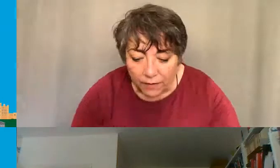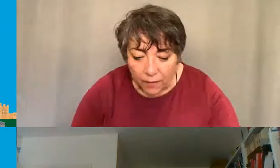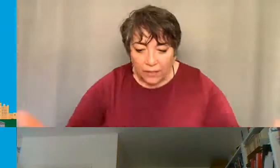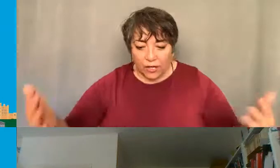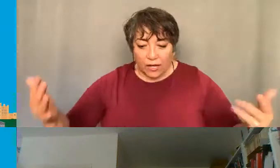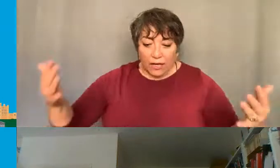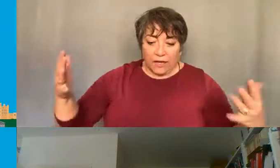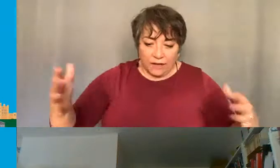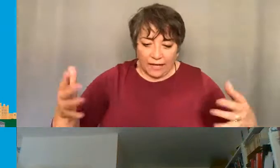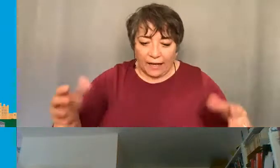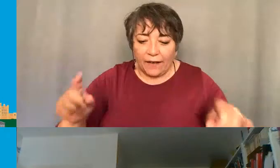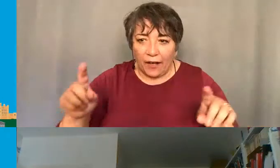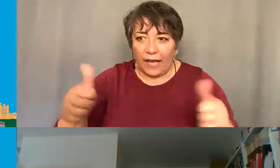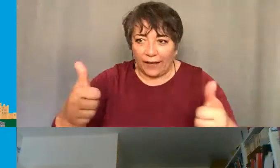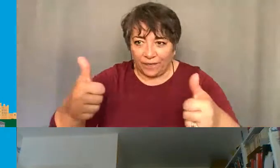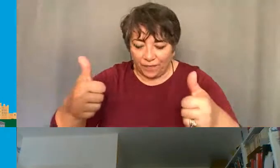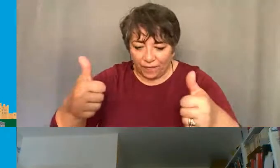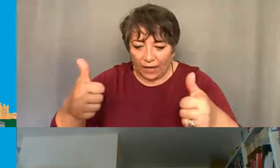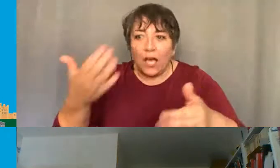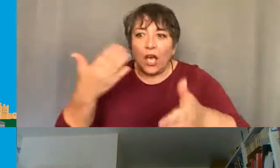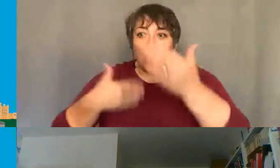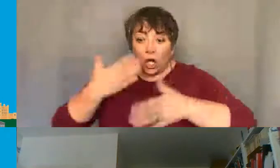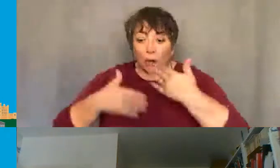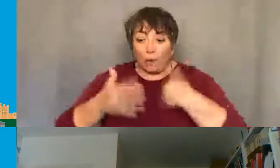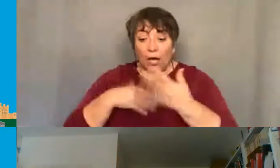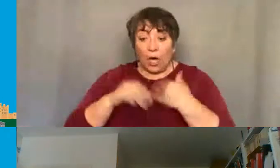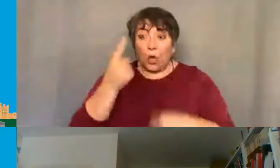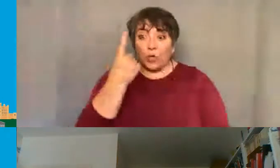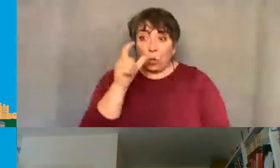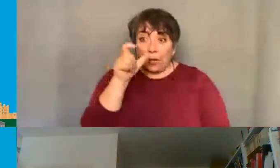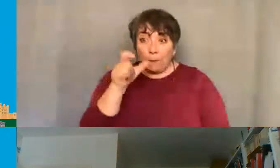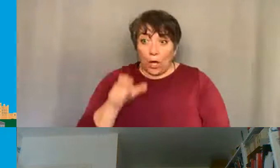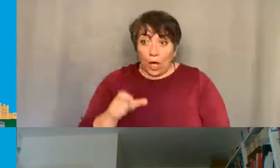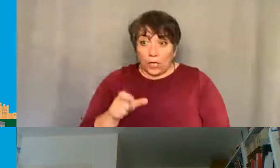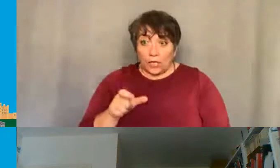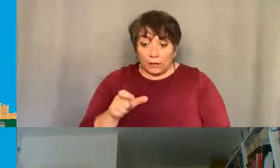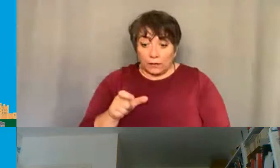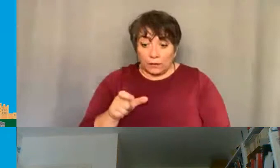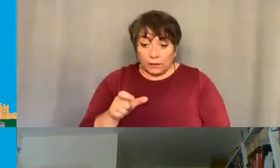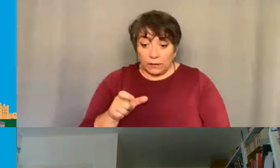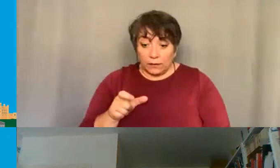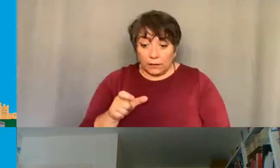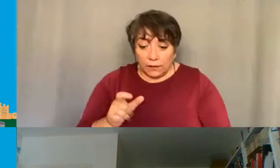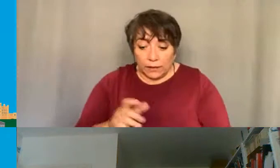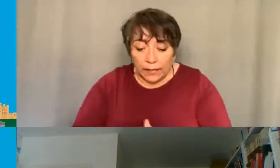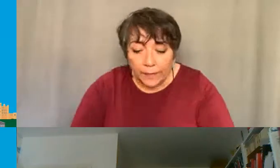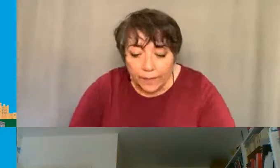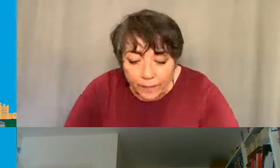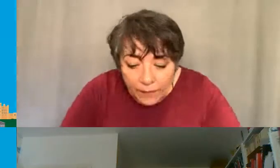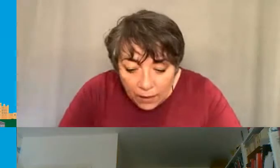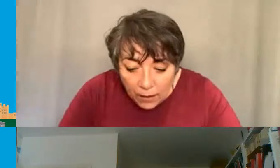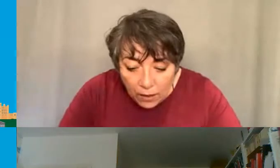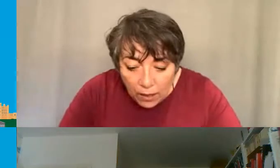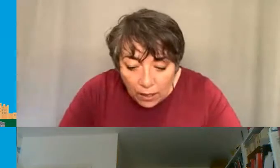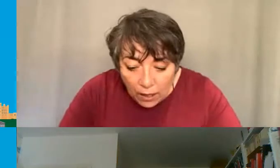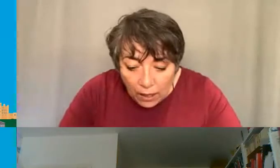meeting and went in the middle of the picture. Yeah, okay, right. Go back. You said one person, yeah?